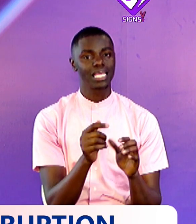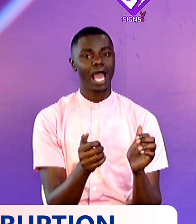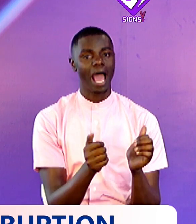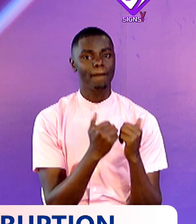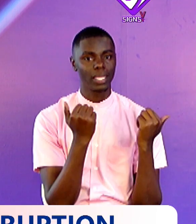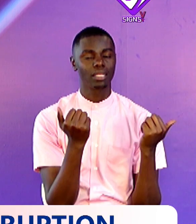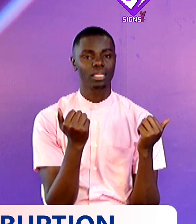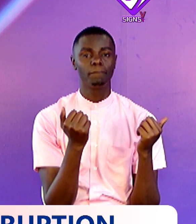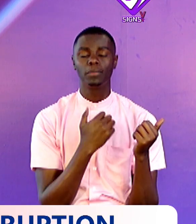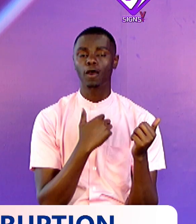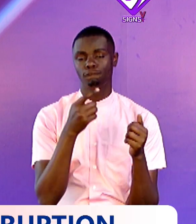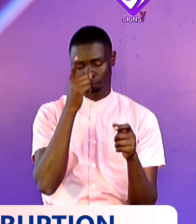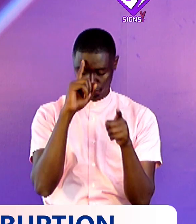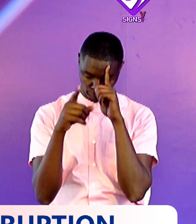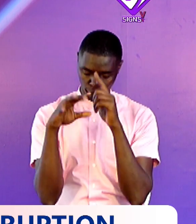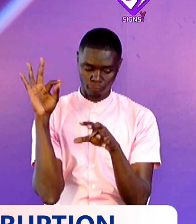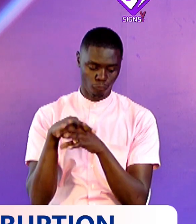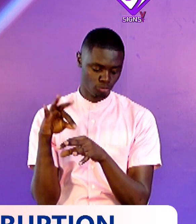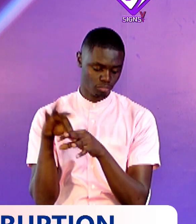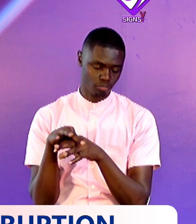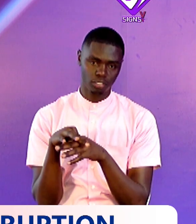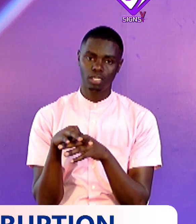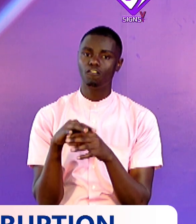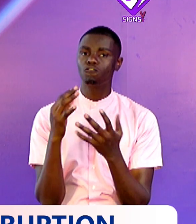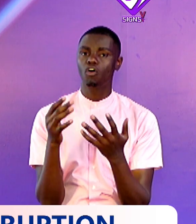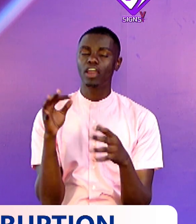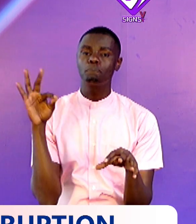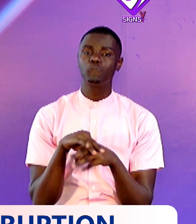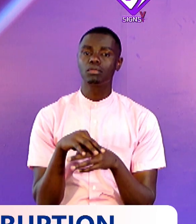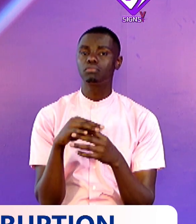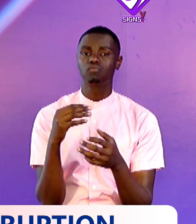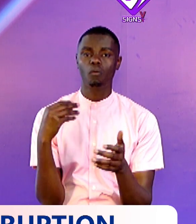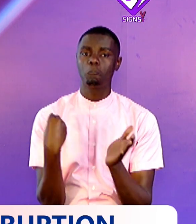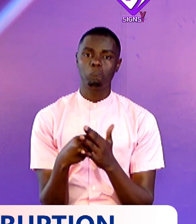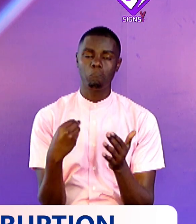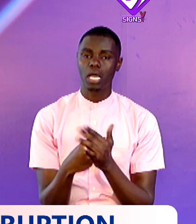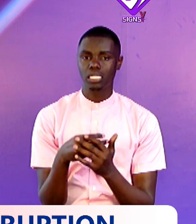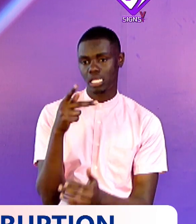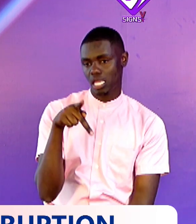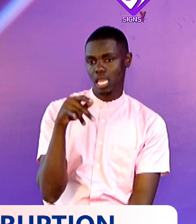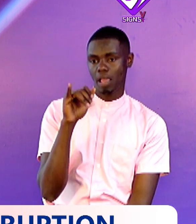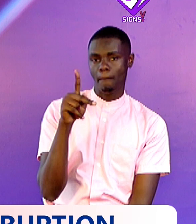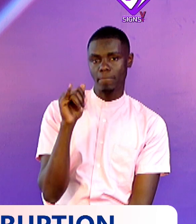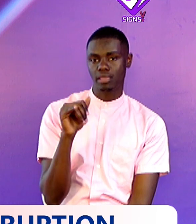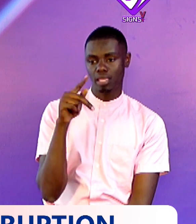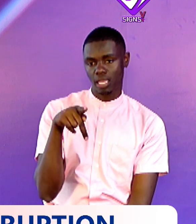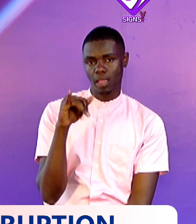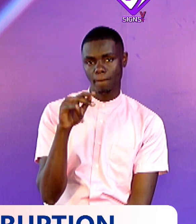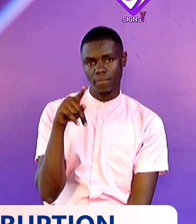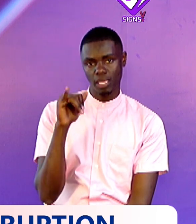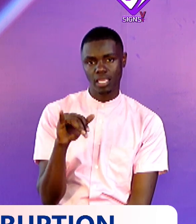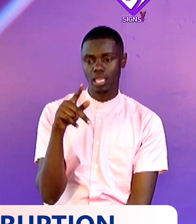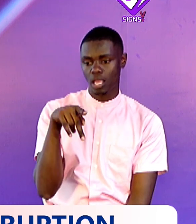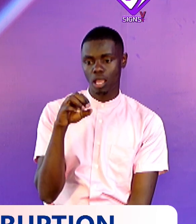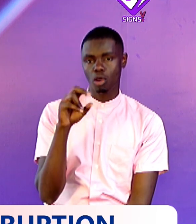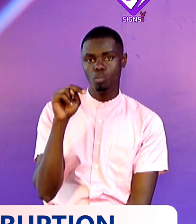I just randomly choose ile ya piki ponki. You remember? Yeah. Yes. By the way,